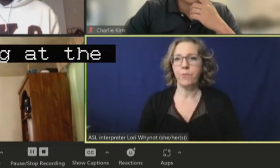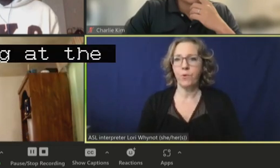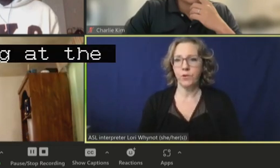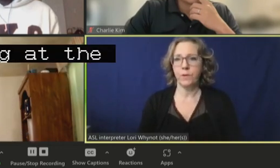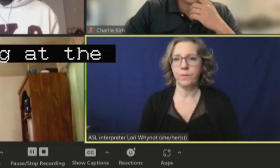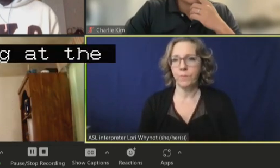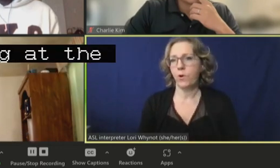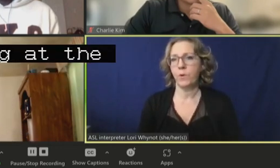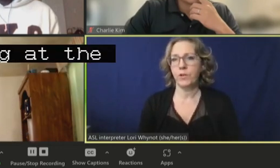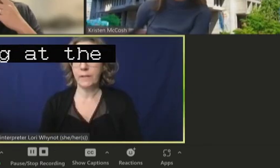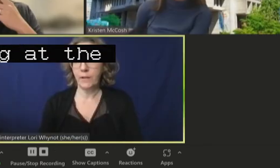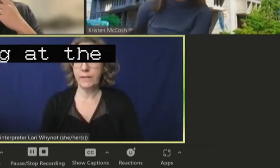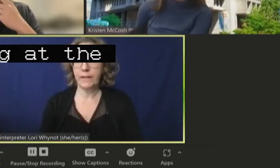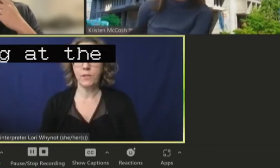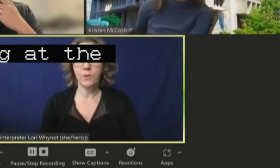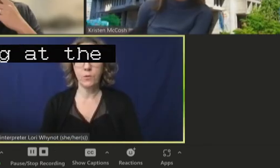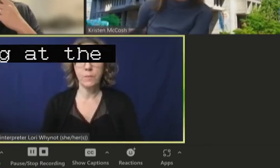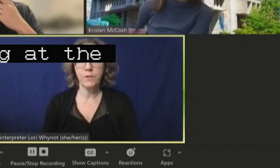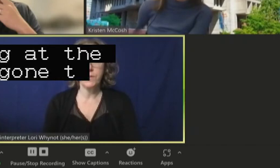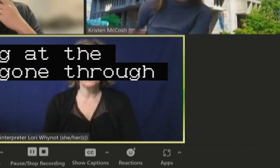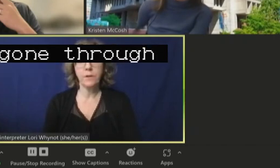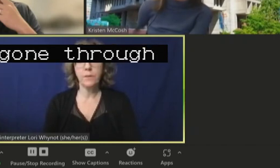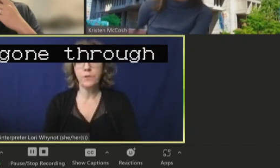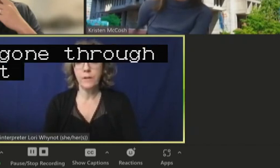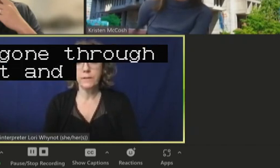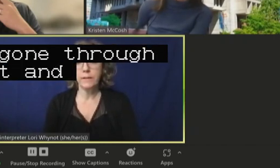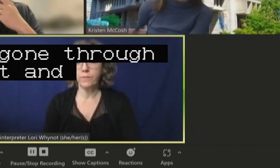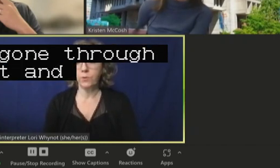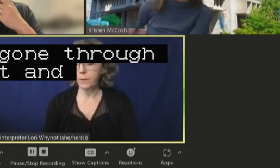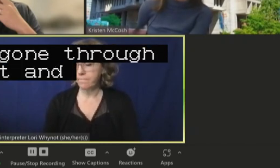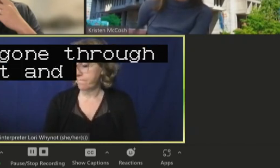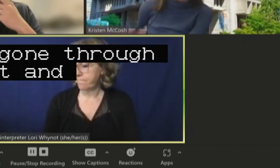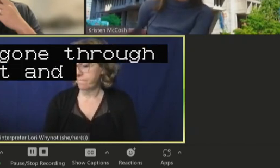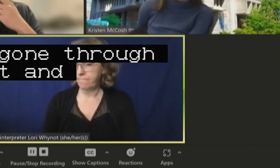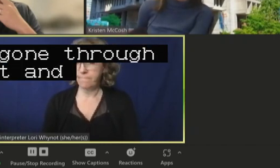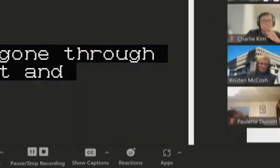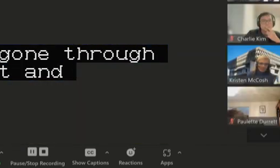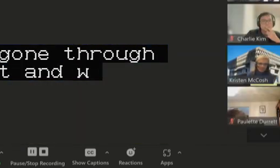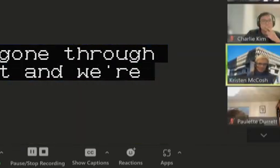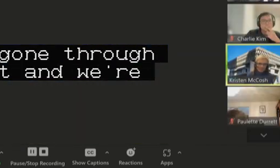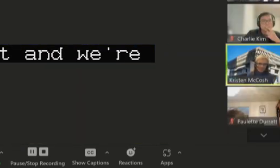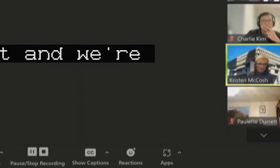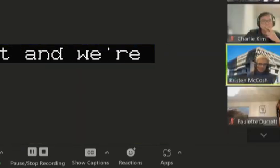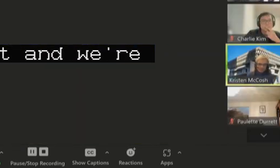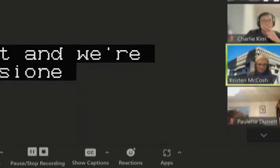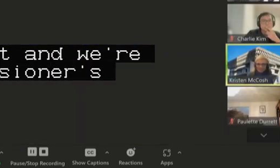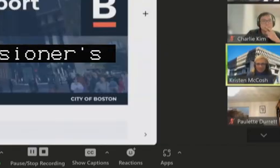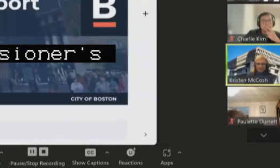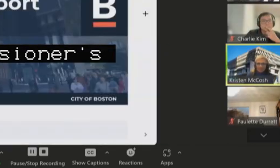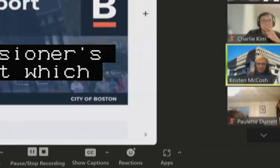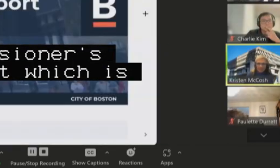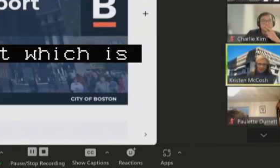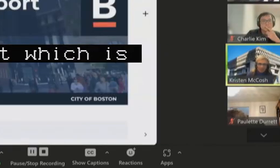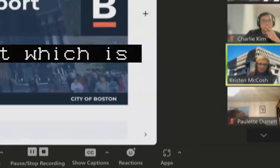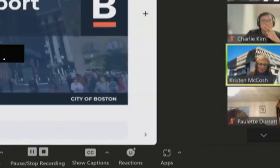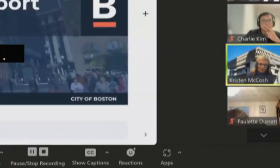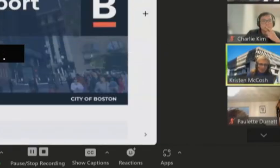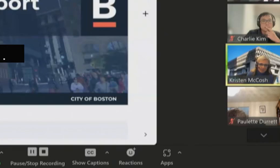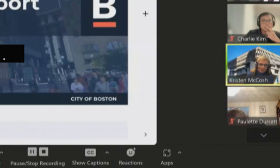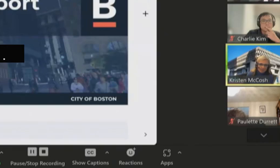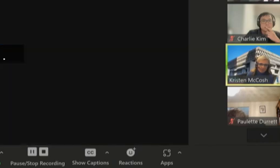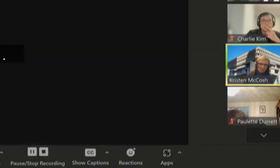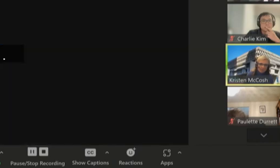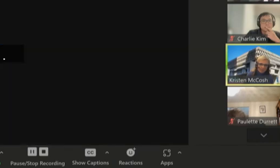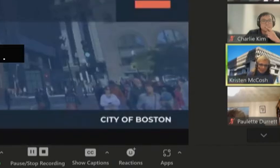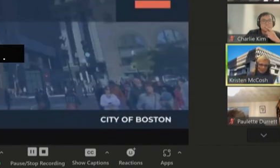commissioner's report, which is still outstanding. So commissioner, would you like to take the floor? Yes, thank you, Wes. And I believe my staff